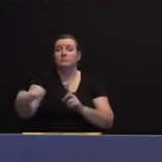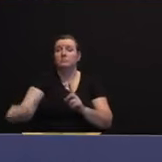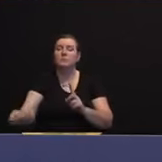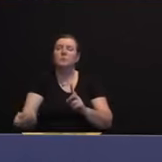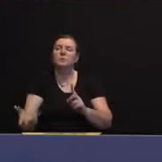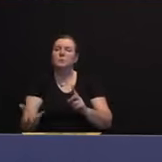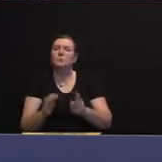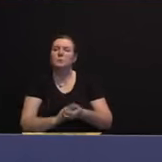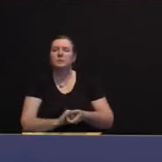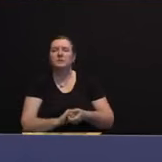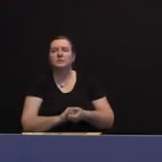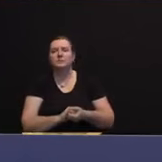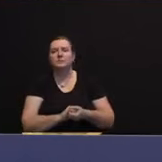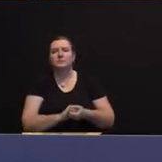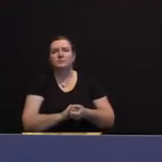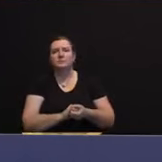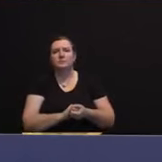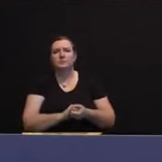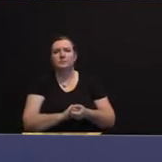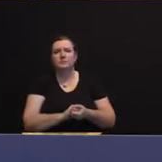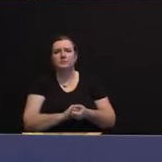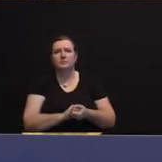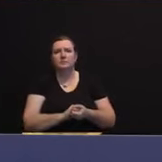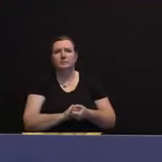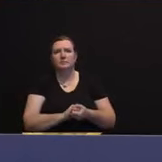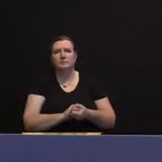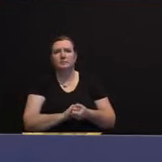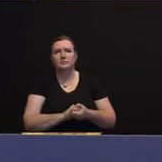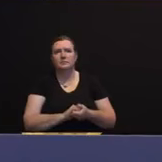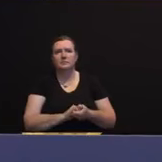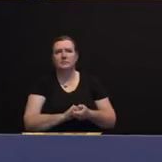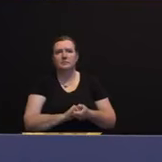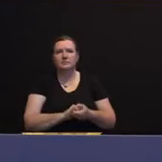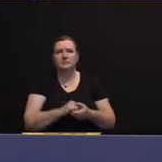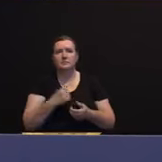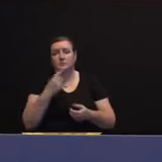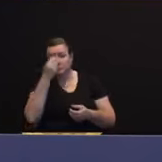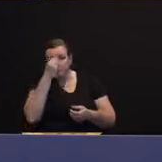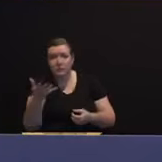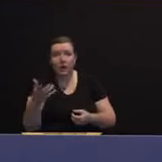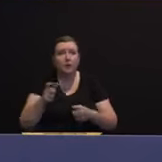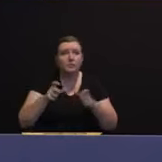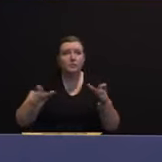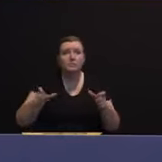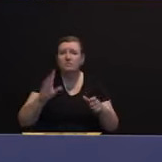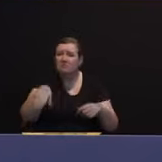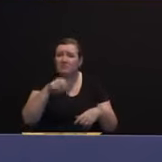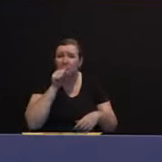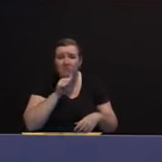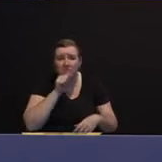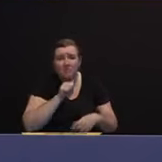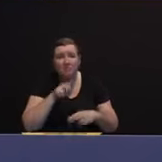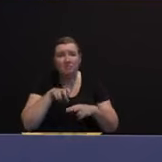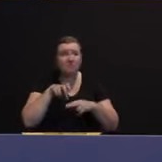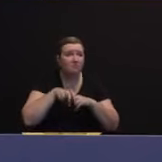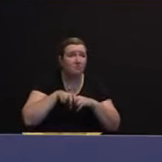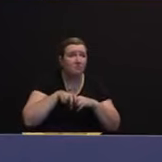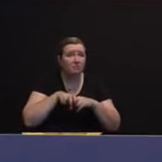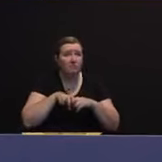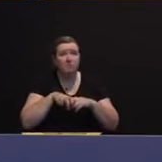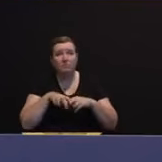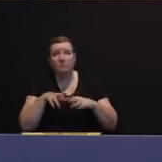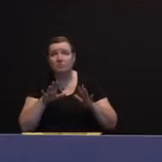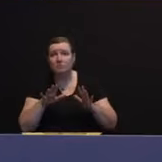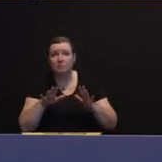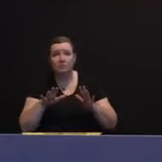says something to folks, you know what, this is still serious, even if I'm not sitting in a bar, this virus is still among us. I also want to